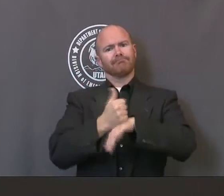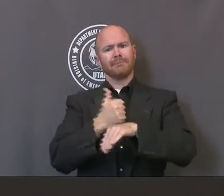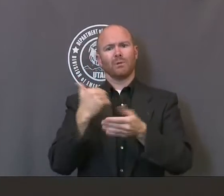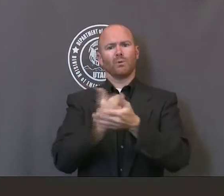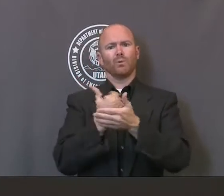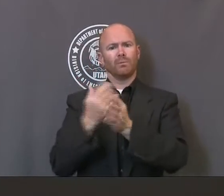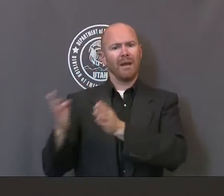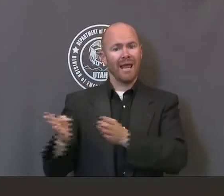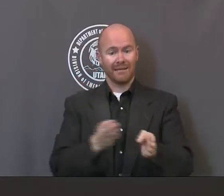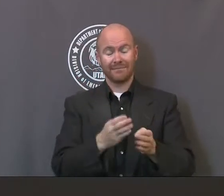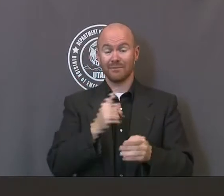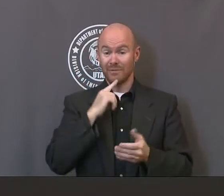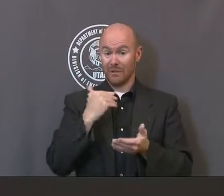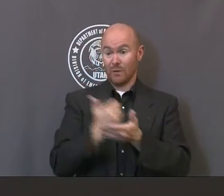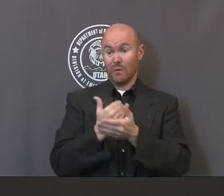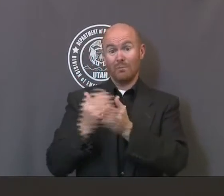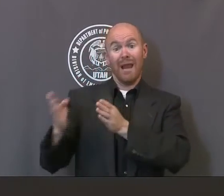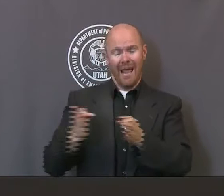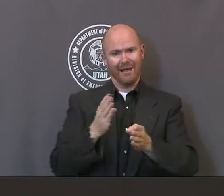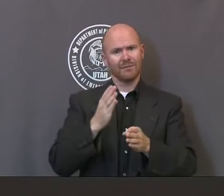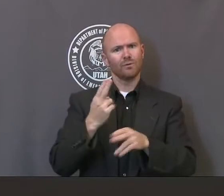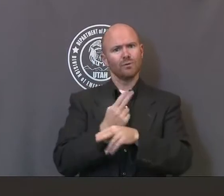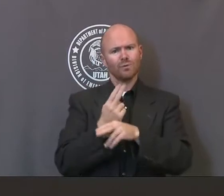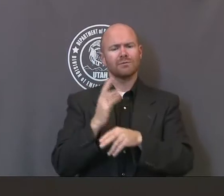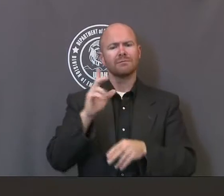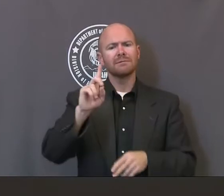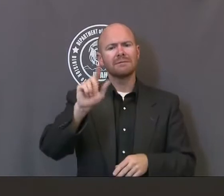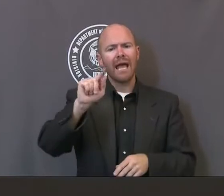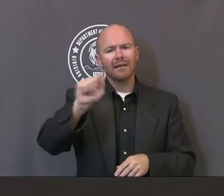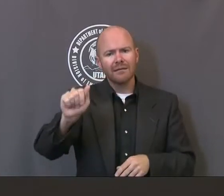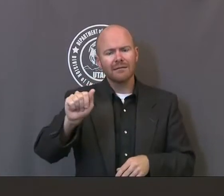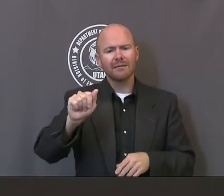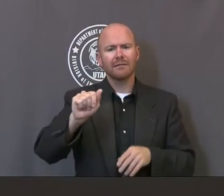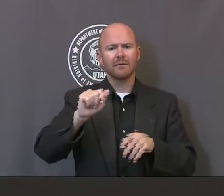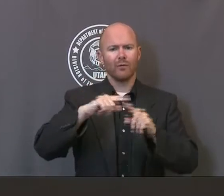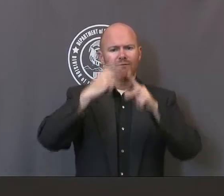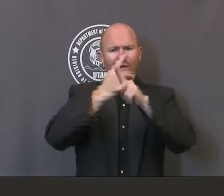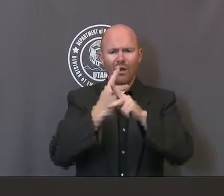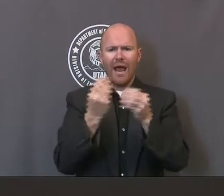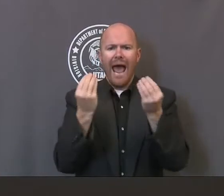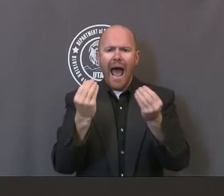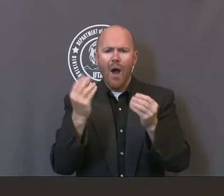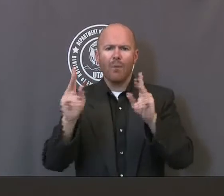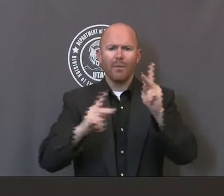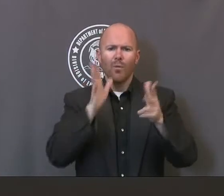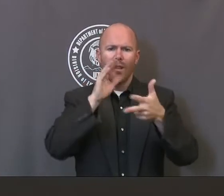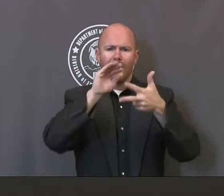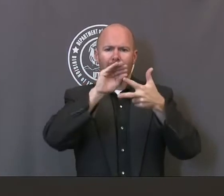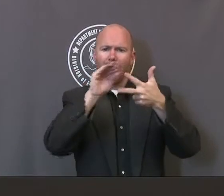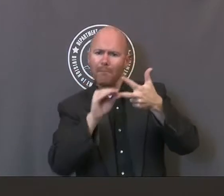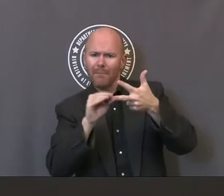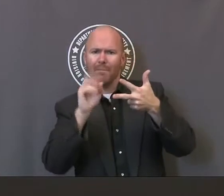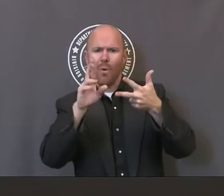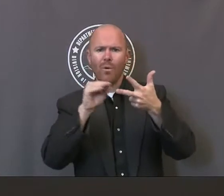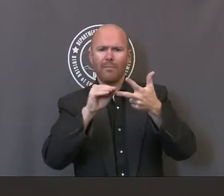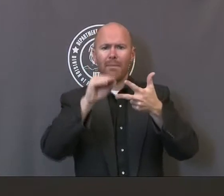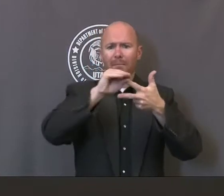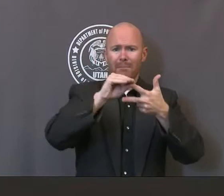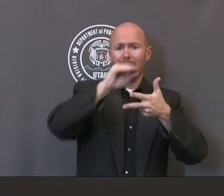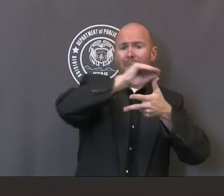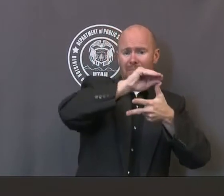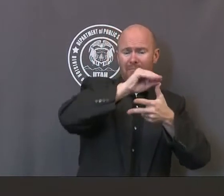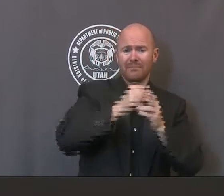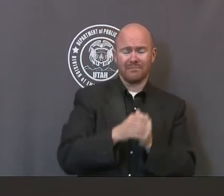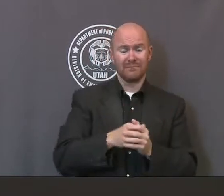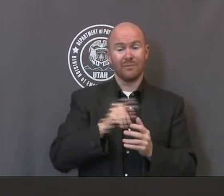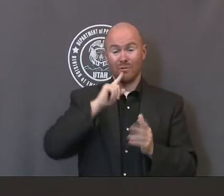game plan uses health data to guide how and when we move between different kinds of restrictions. It emphasizes the role of